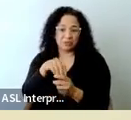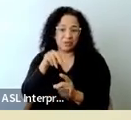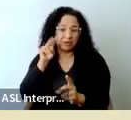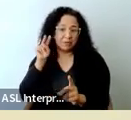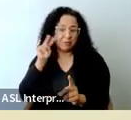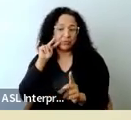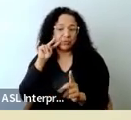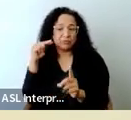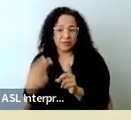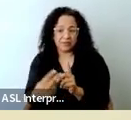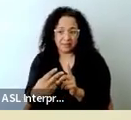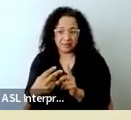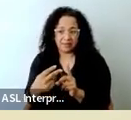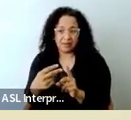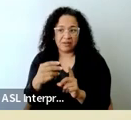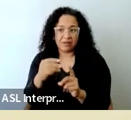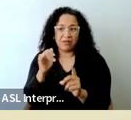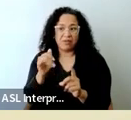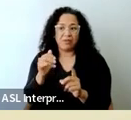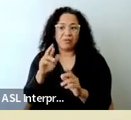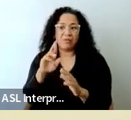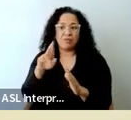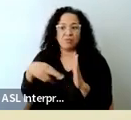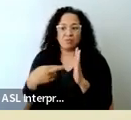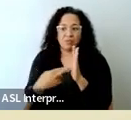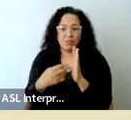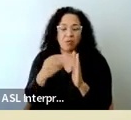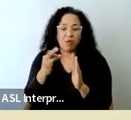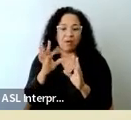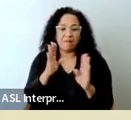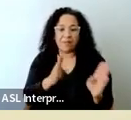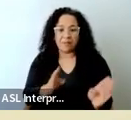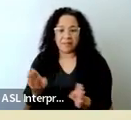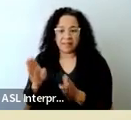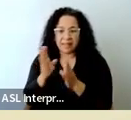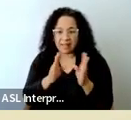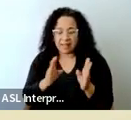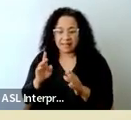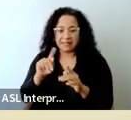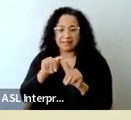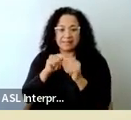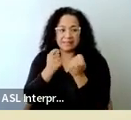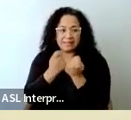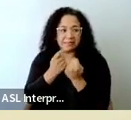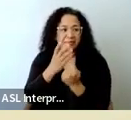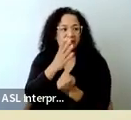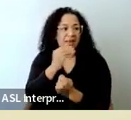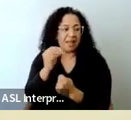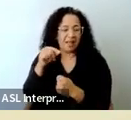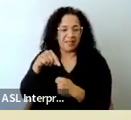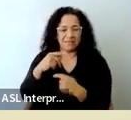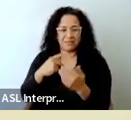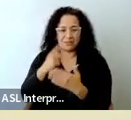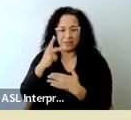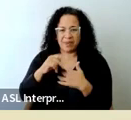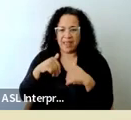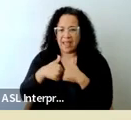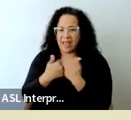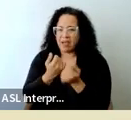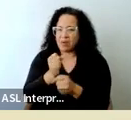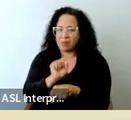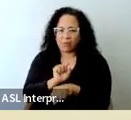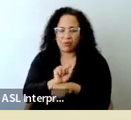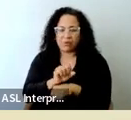perspective, the role of the planning team and program mechanics, and the